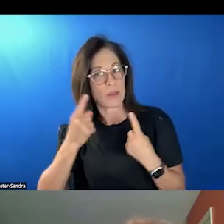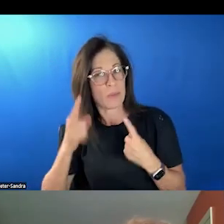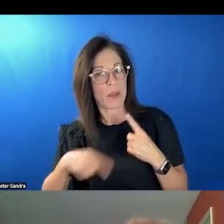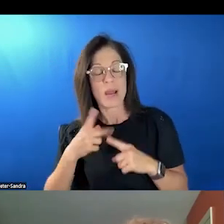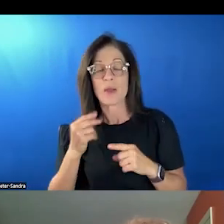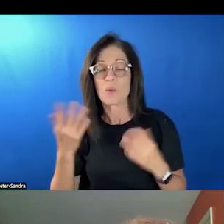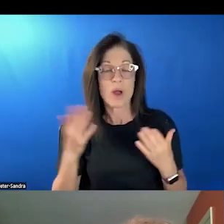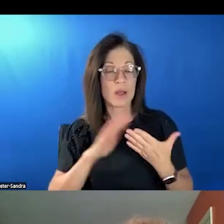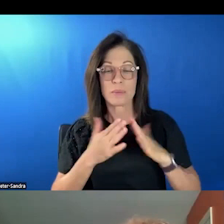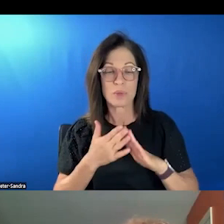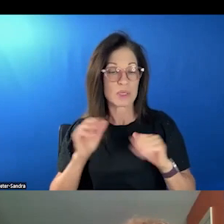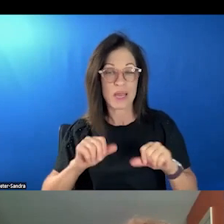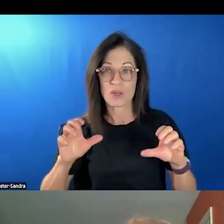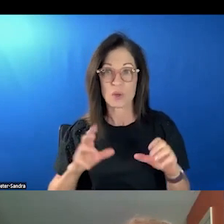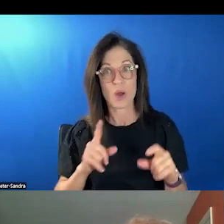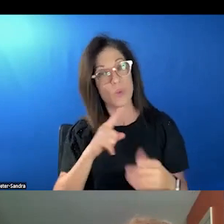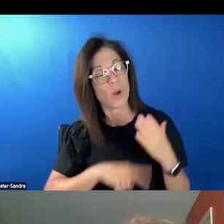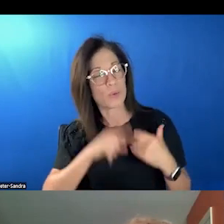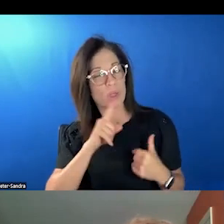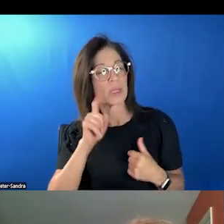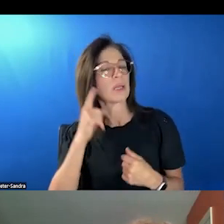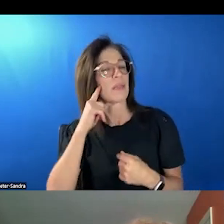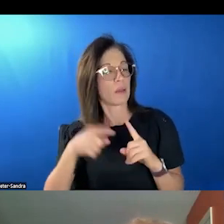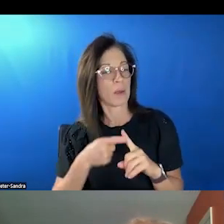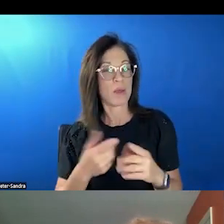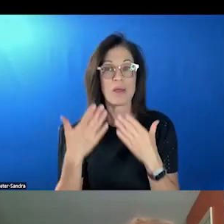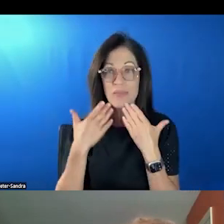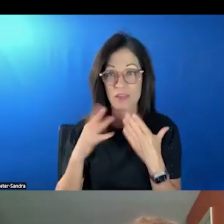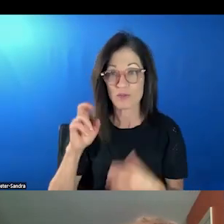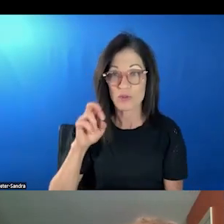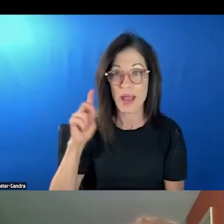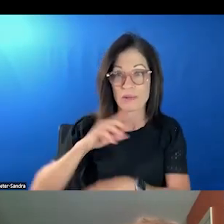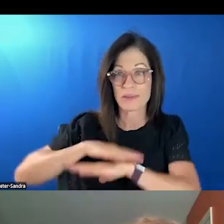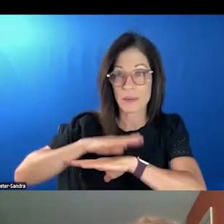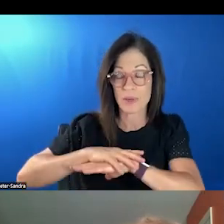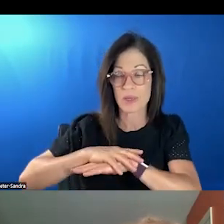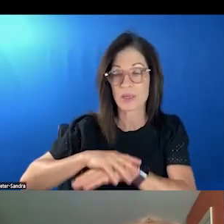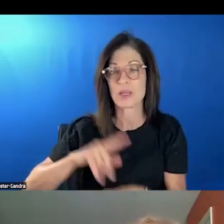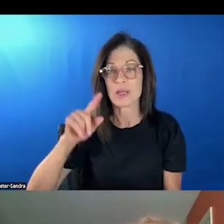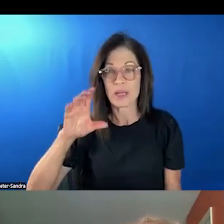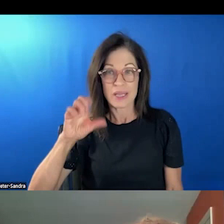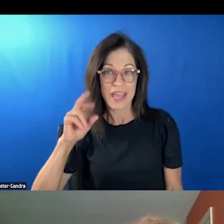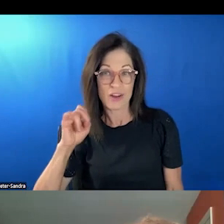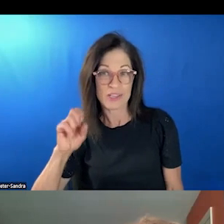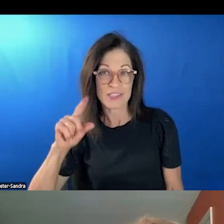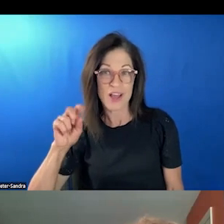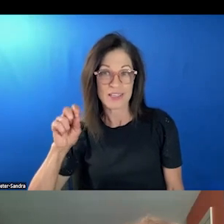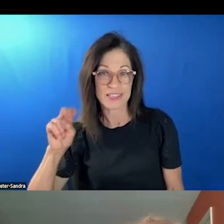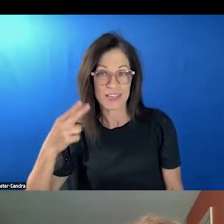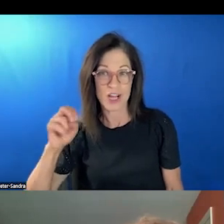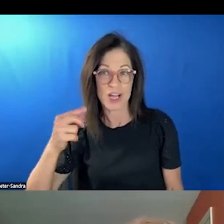communities can be and what we really need to be thinking about. Thank you to the roundtable, Carrie Slatton Hodges and Samantha